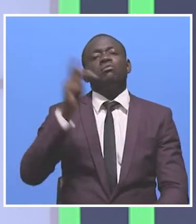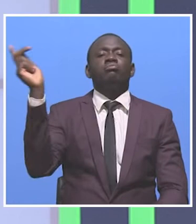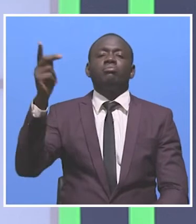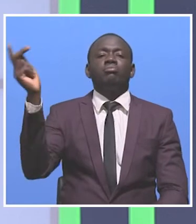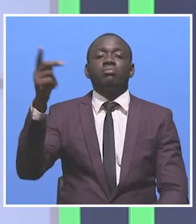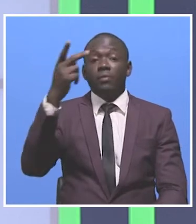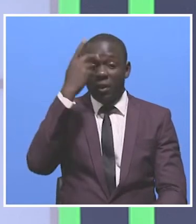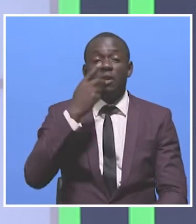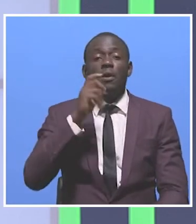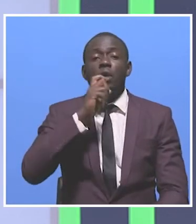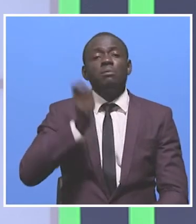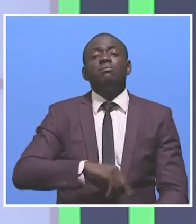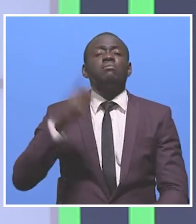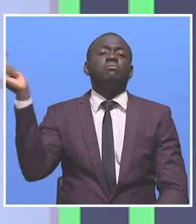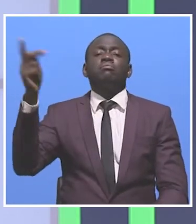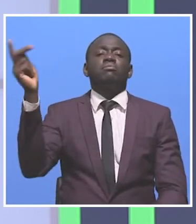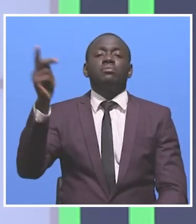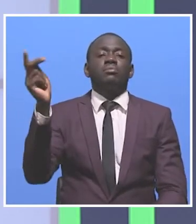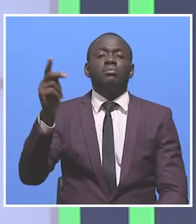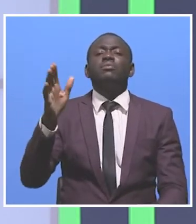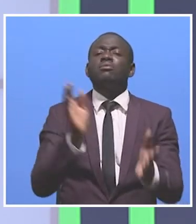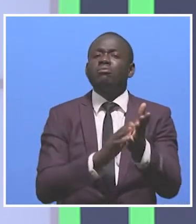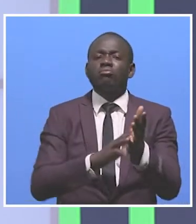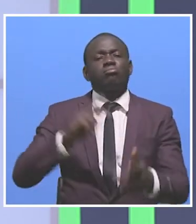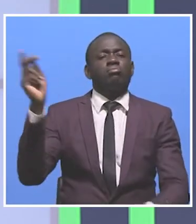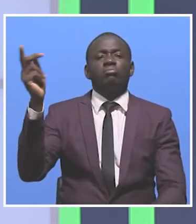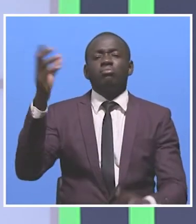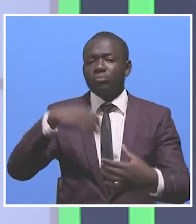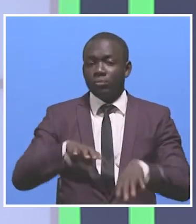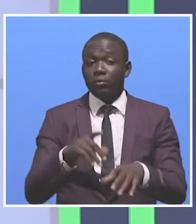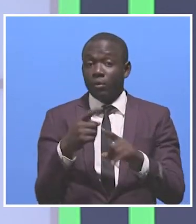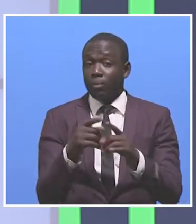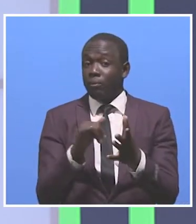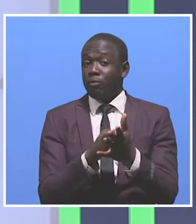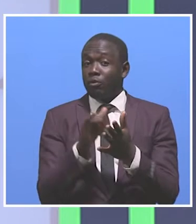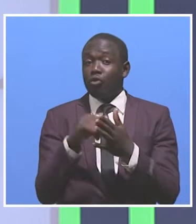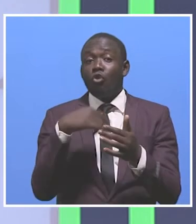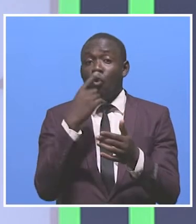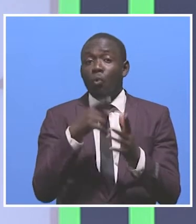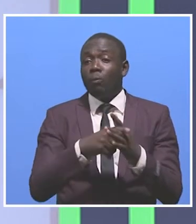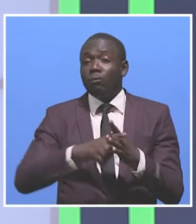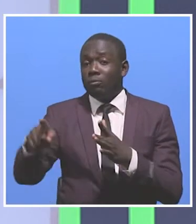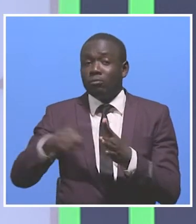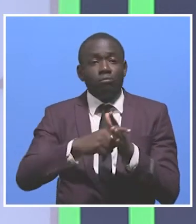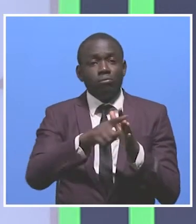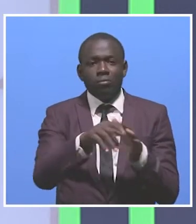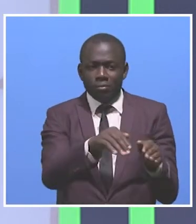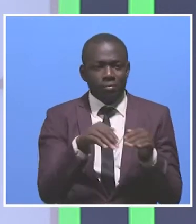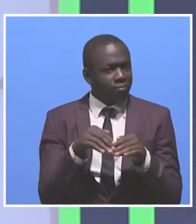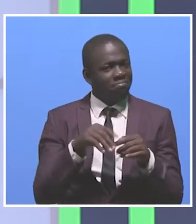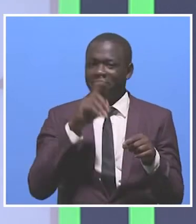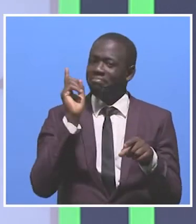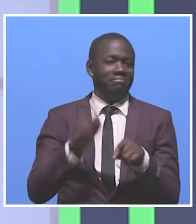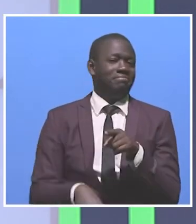As parents, let's preach it. At schools, let's preach it. But those that escape, they can't abstain, or